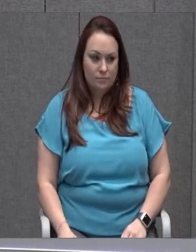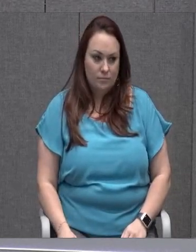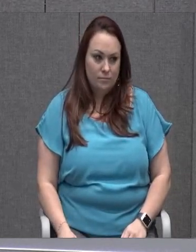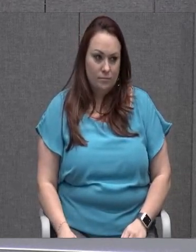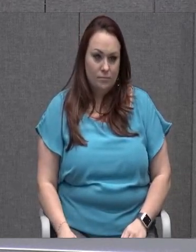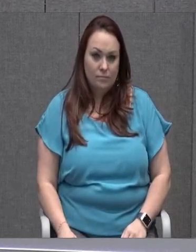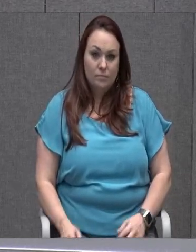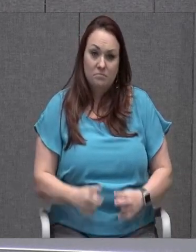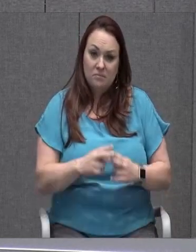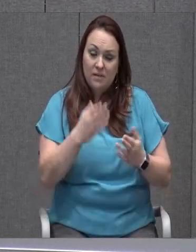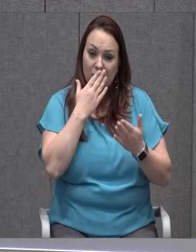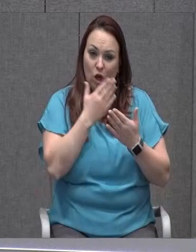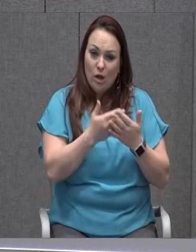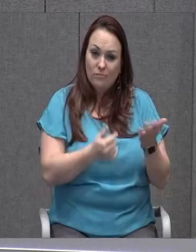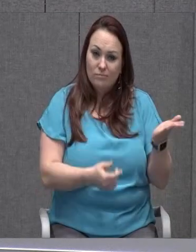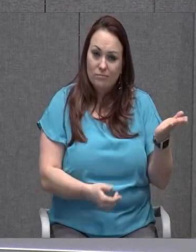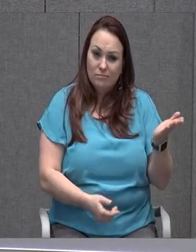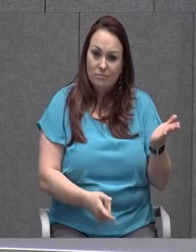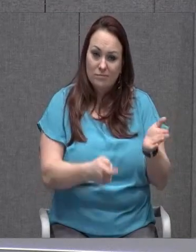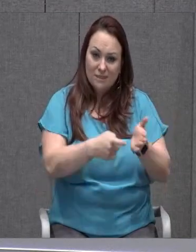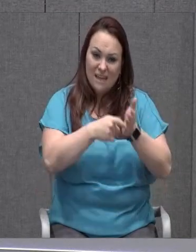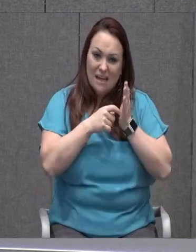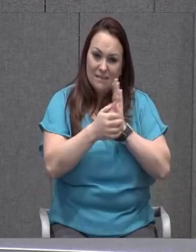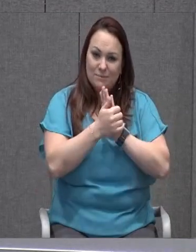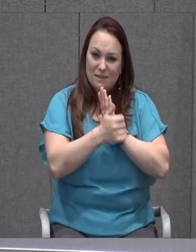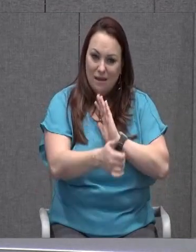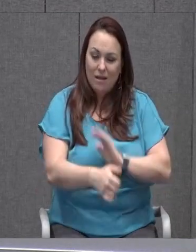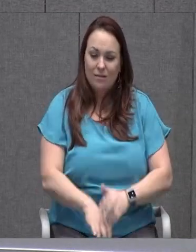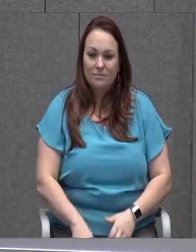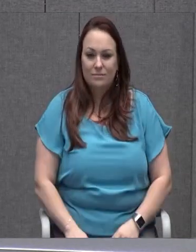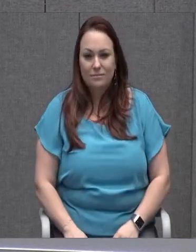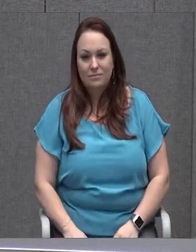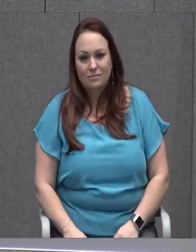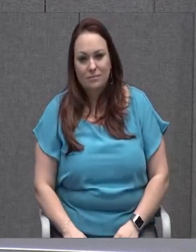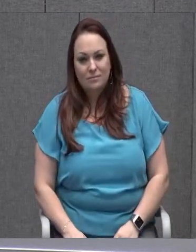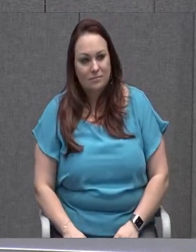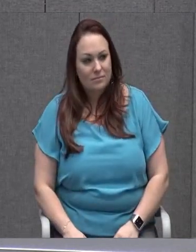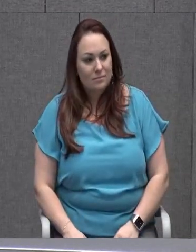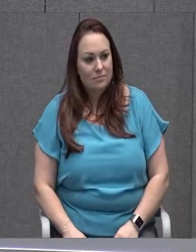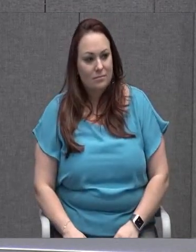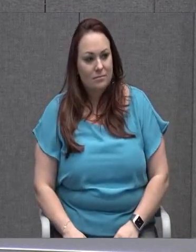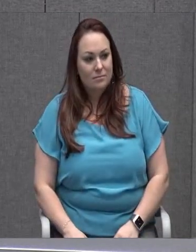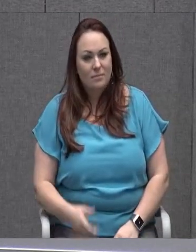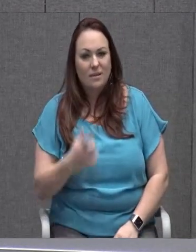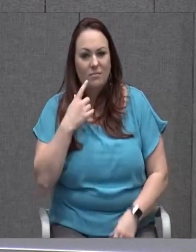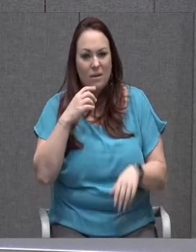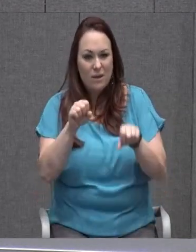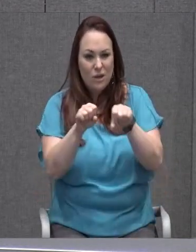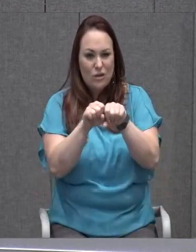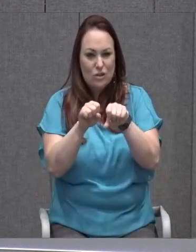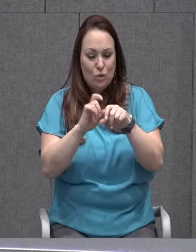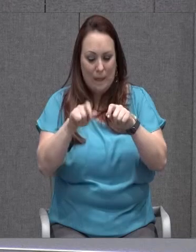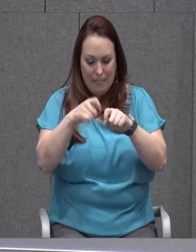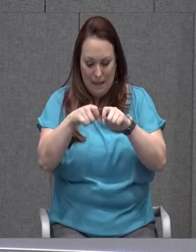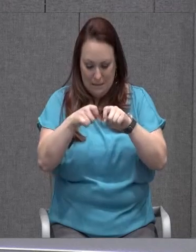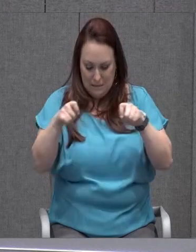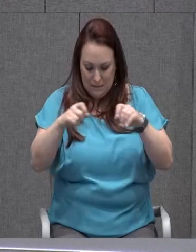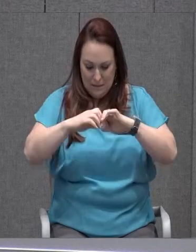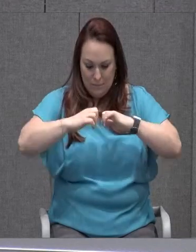muy bien. And it takes some skill. Maybe pull the shoelaces out a little bit. Tal vez